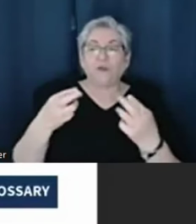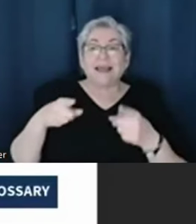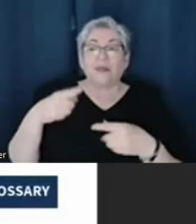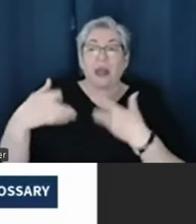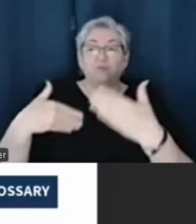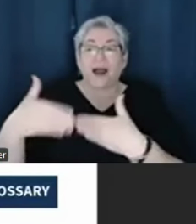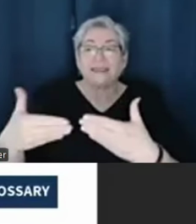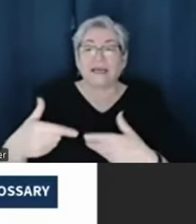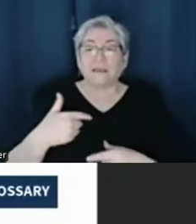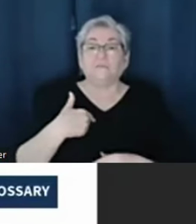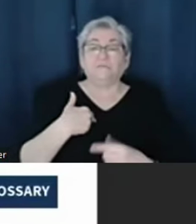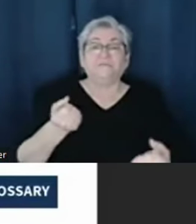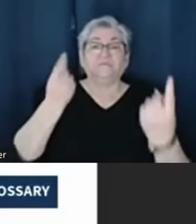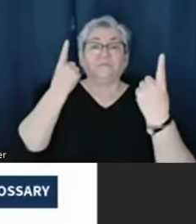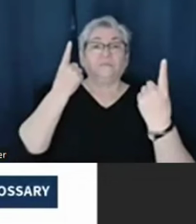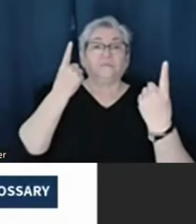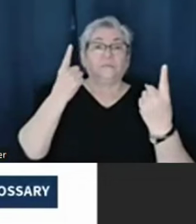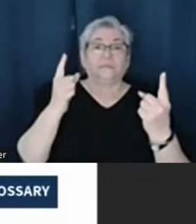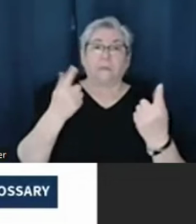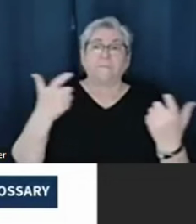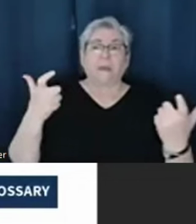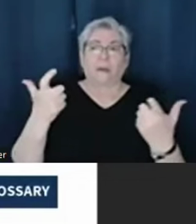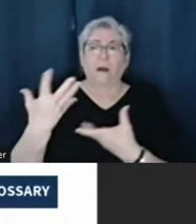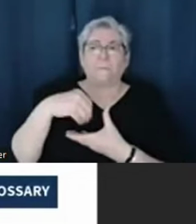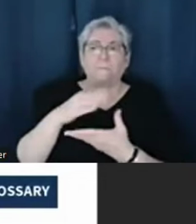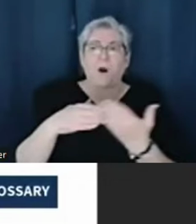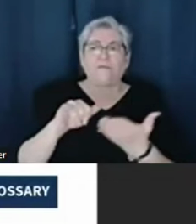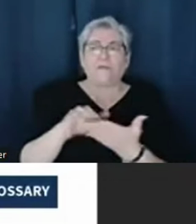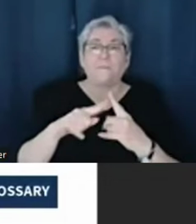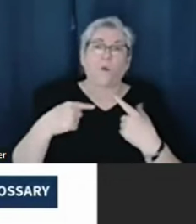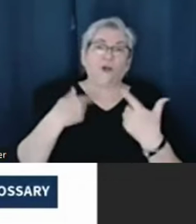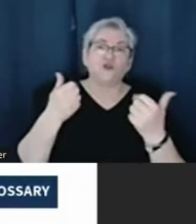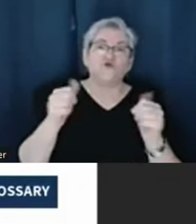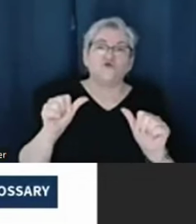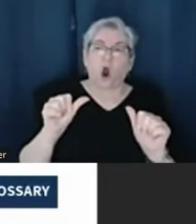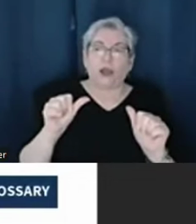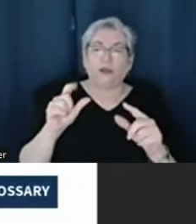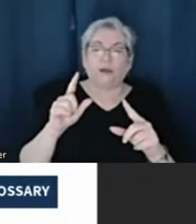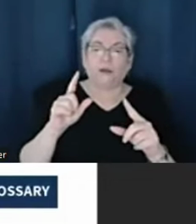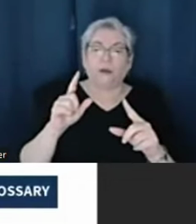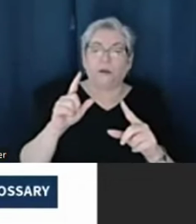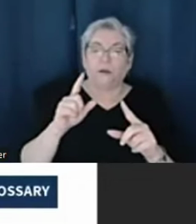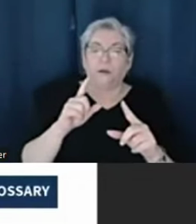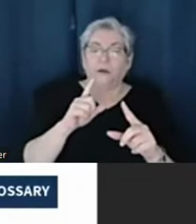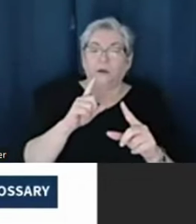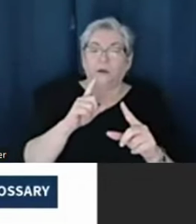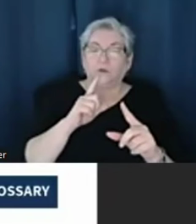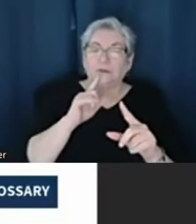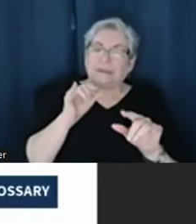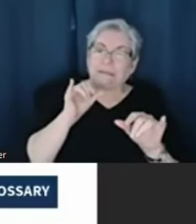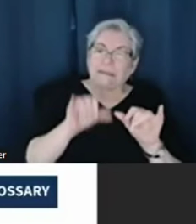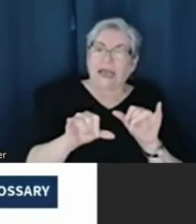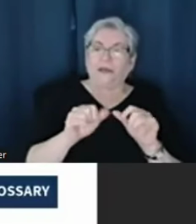I understand certainly that they're a big part of it, but we try to stay close to the regulations